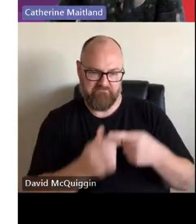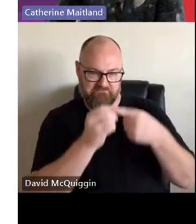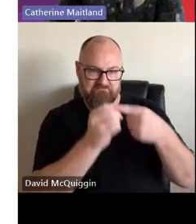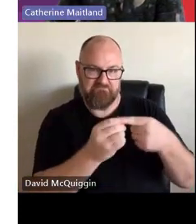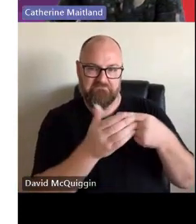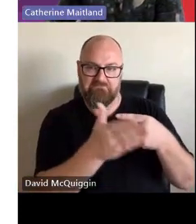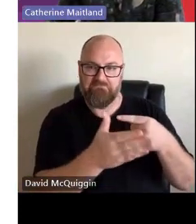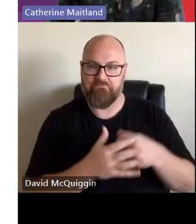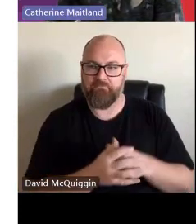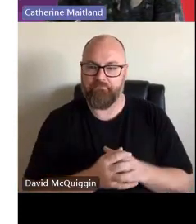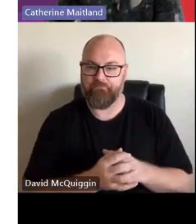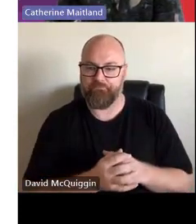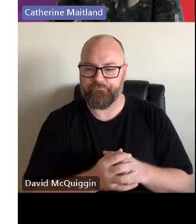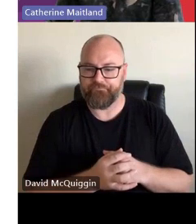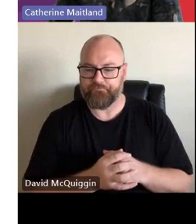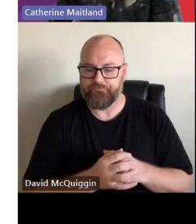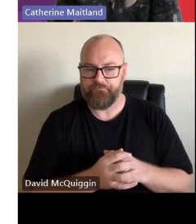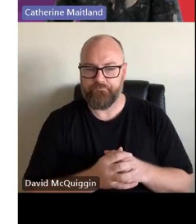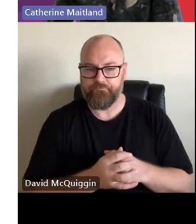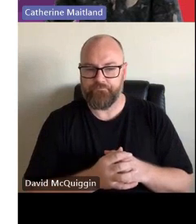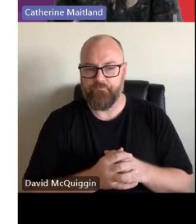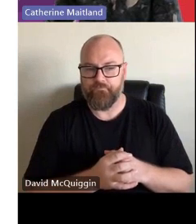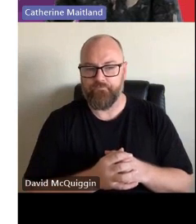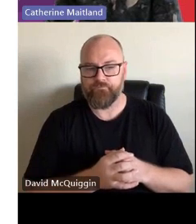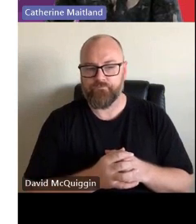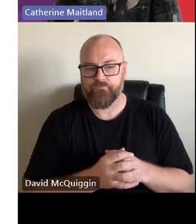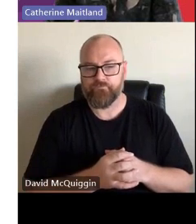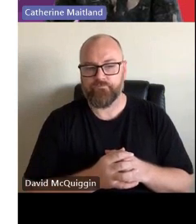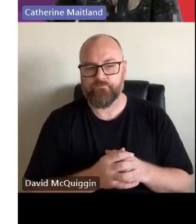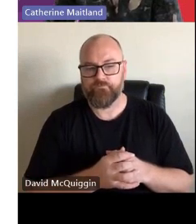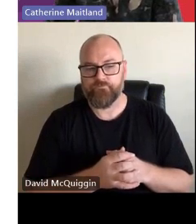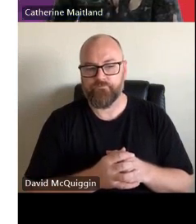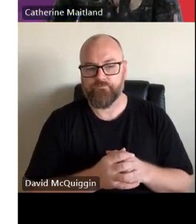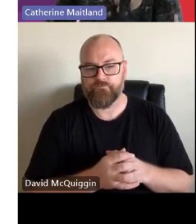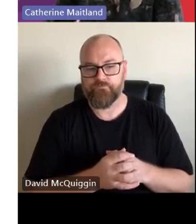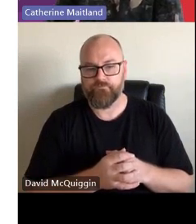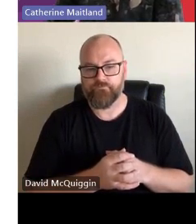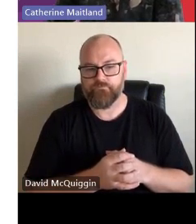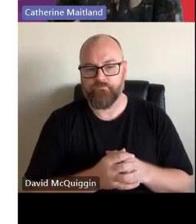72% of respondents have requested an adjustment in the past 2 years.